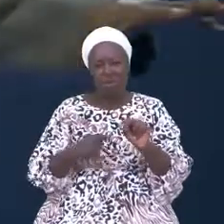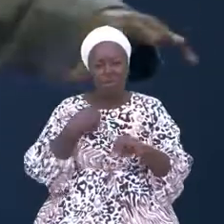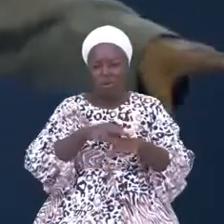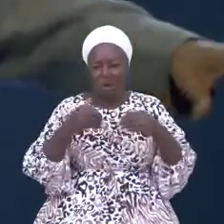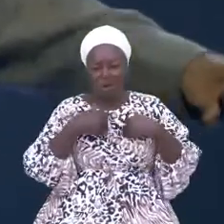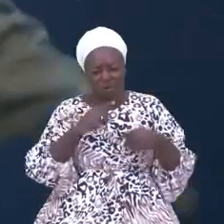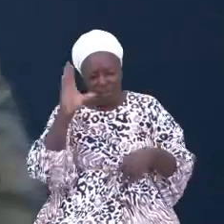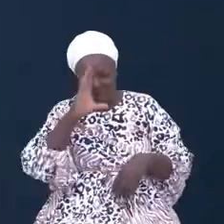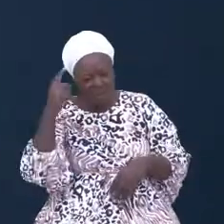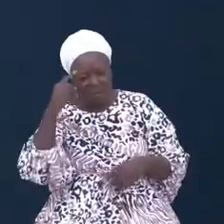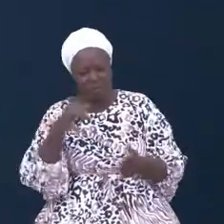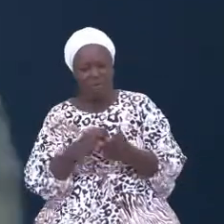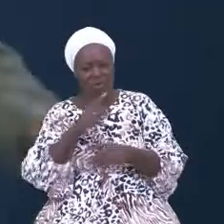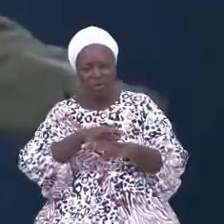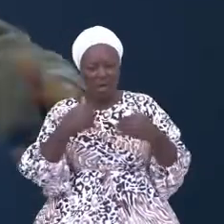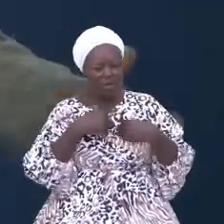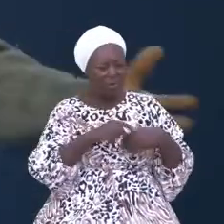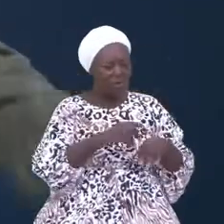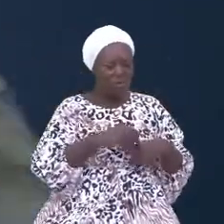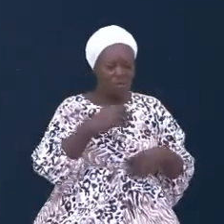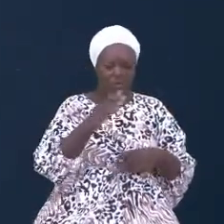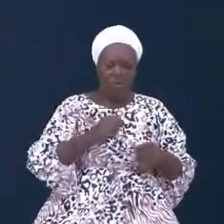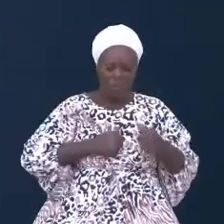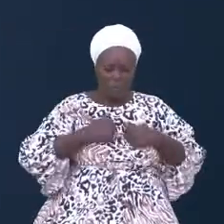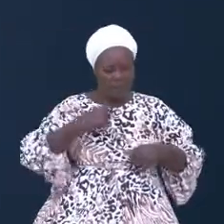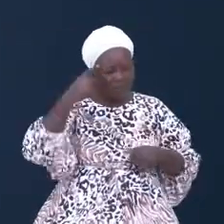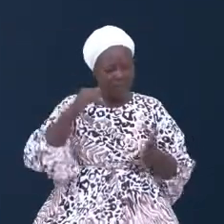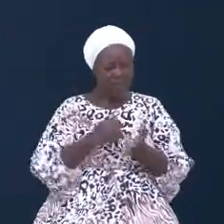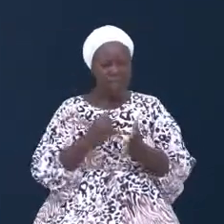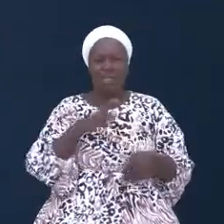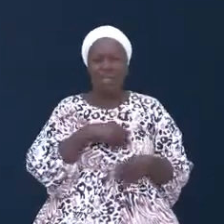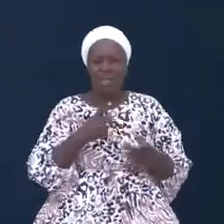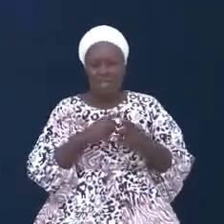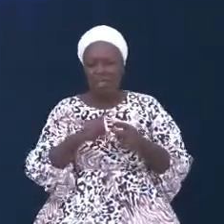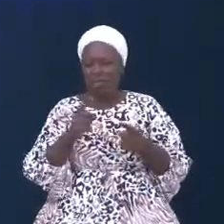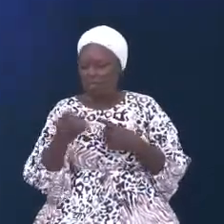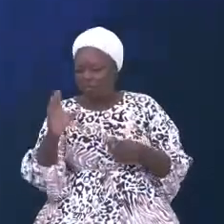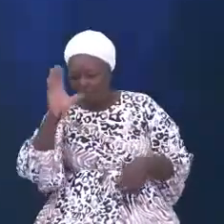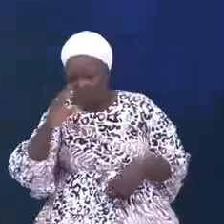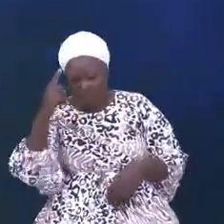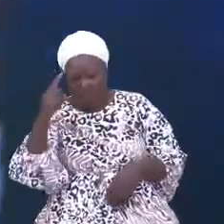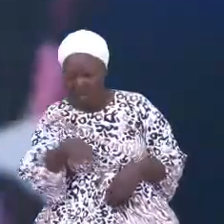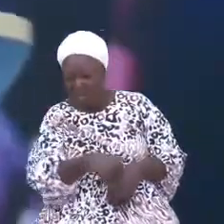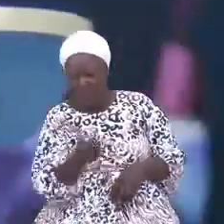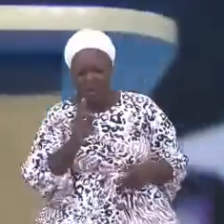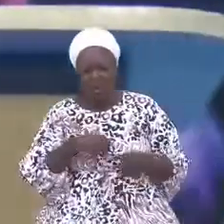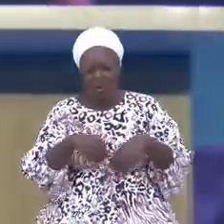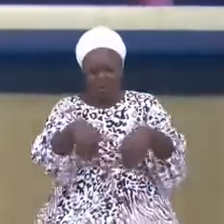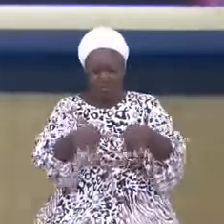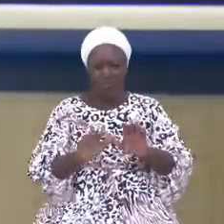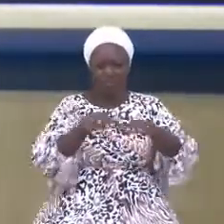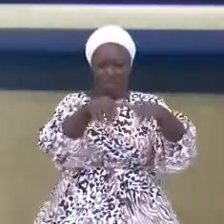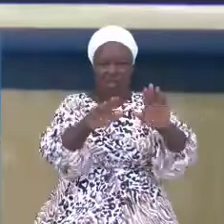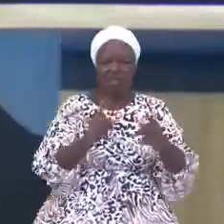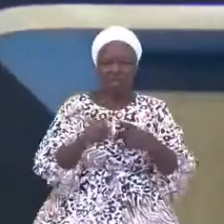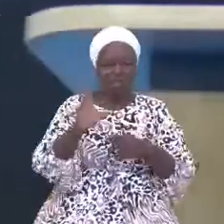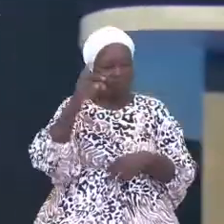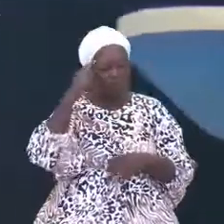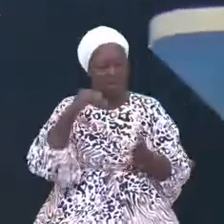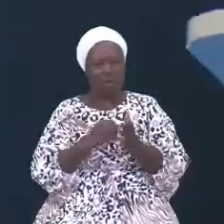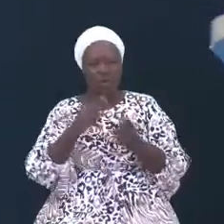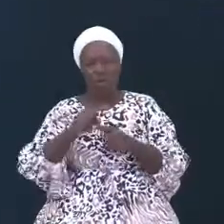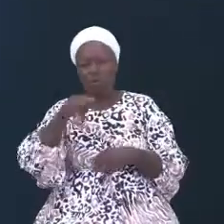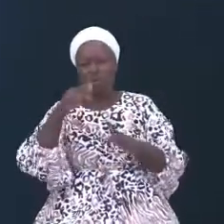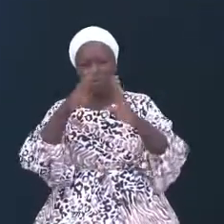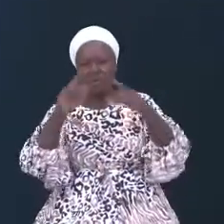We don't have to go to River Jordan, to the depth of the sea to look for it. We don't have to go to Jerusalem, Israel,